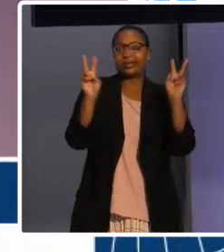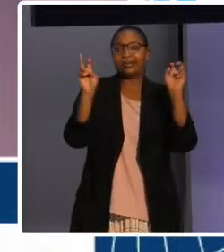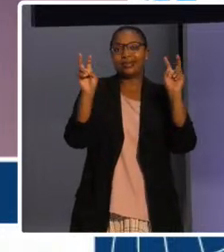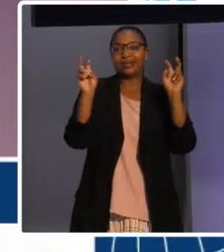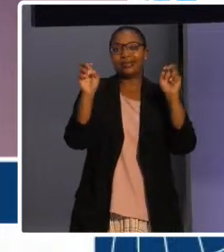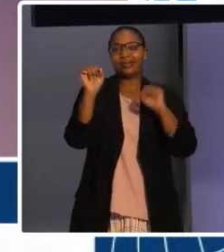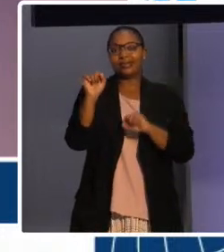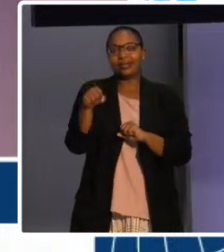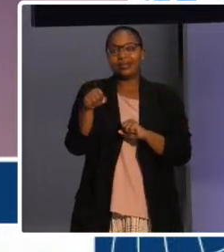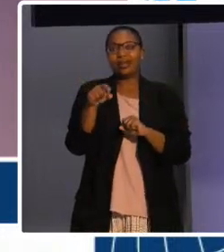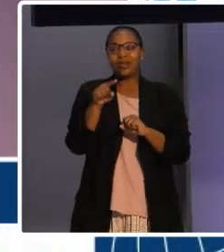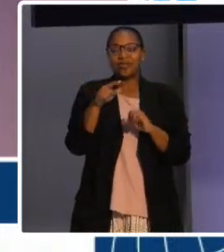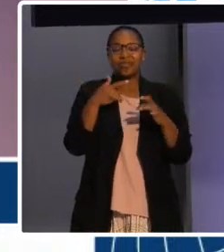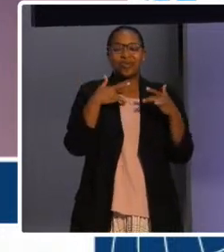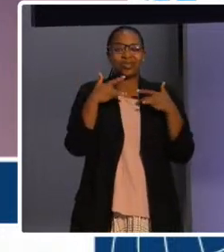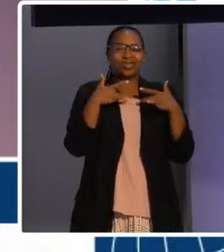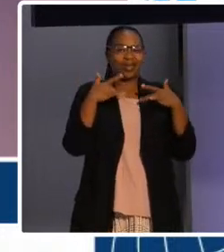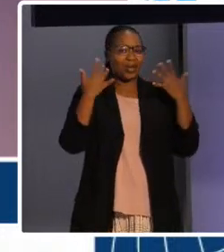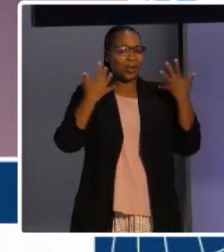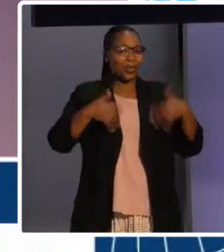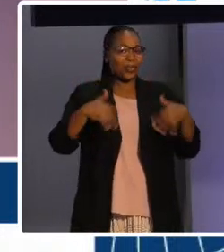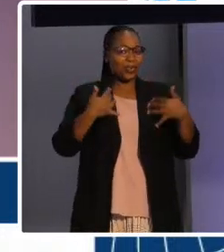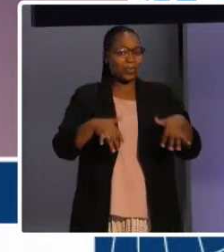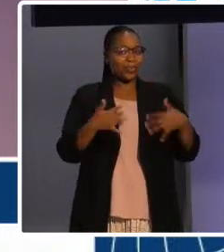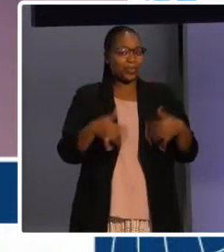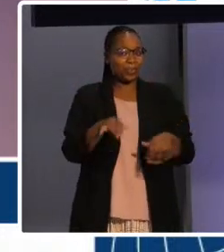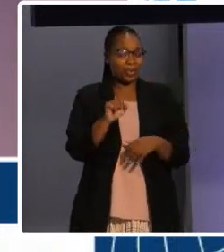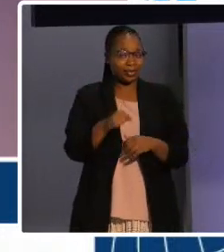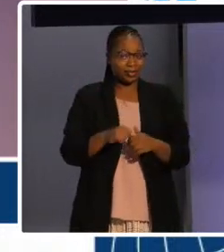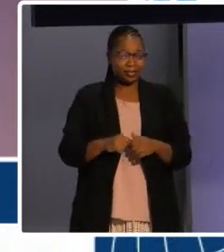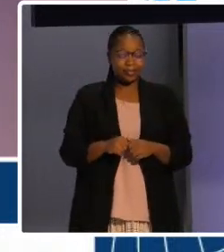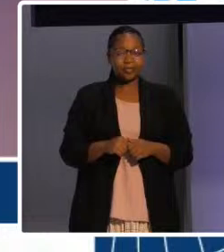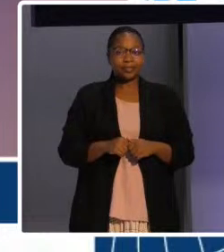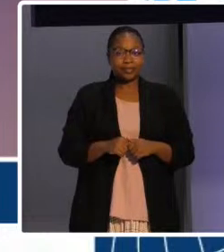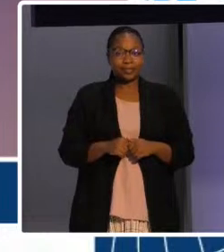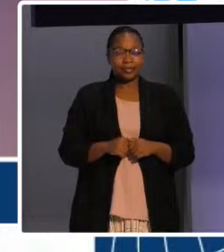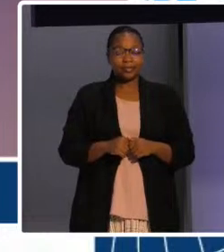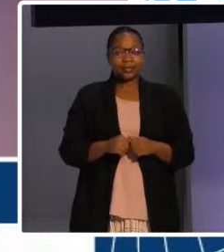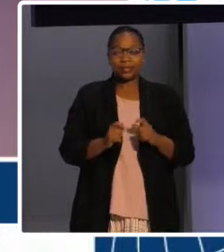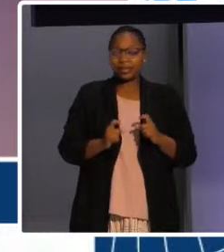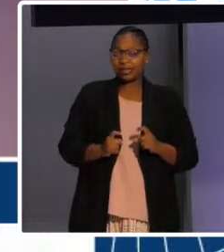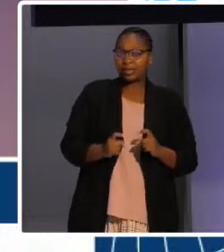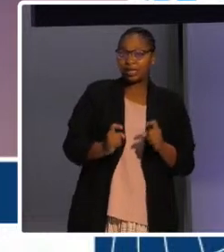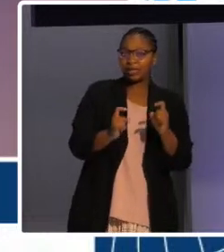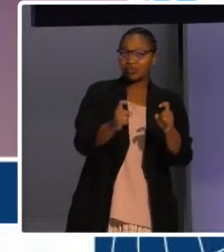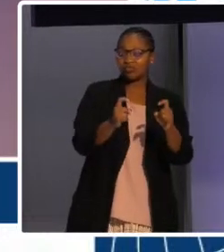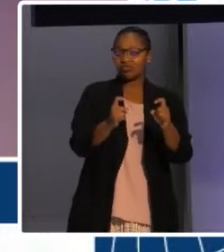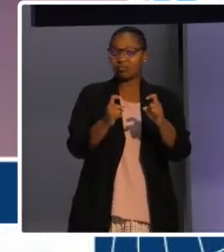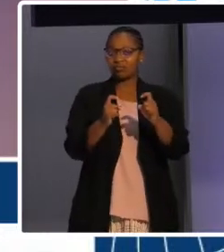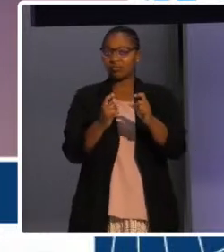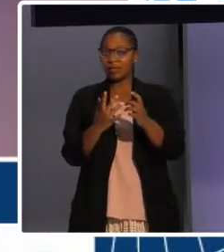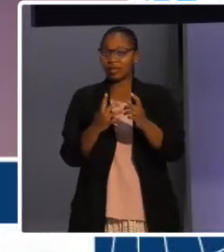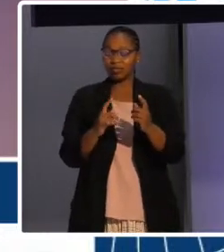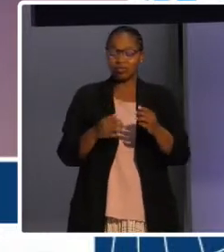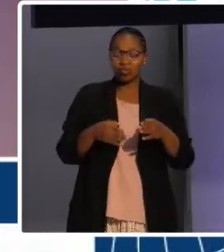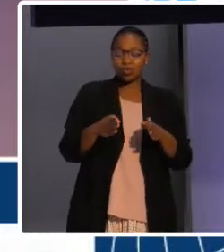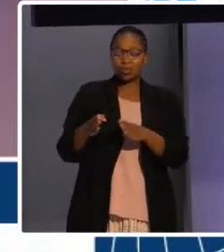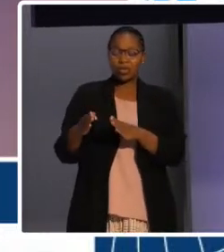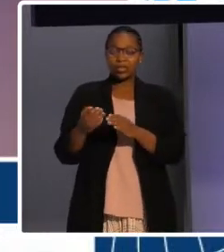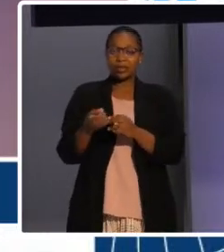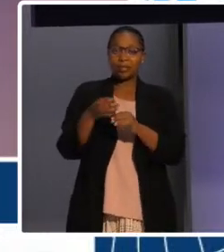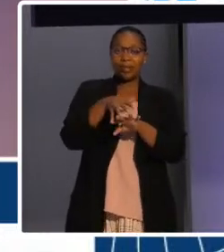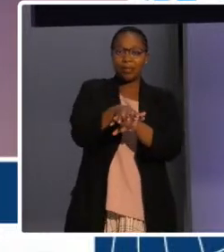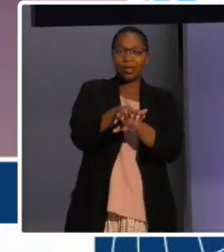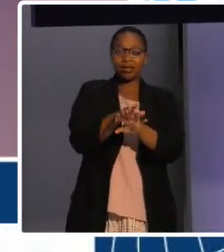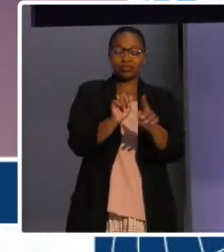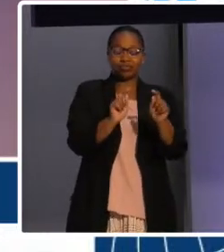of overriding concern. The lack of urgent and effective measures to reverse